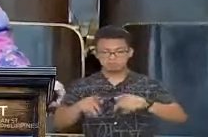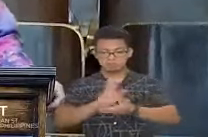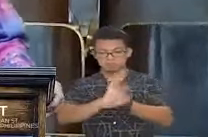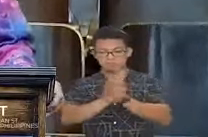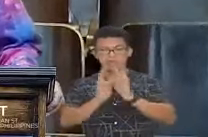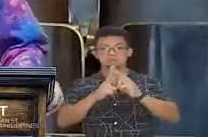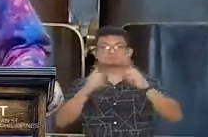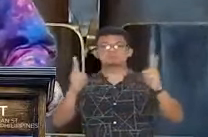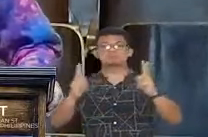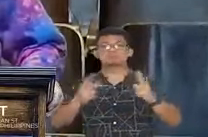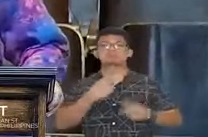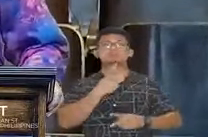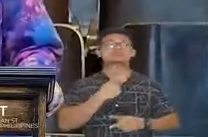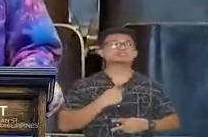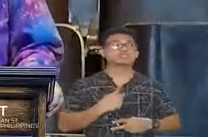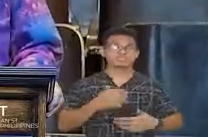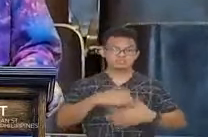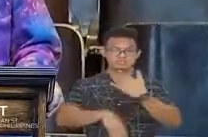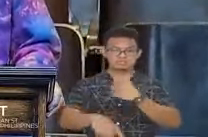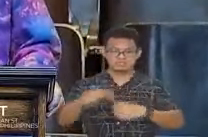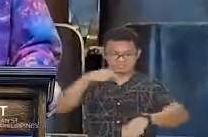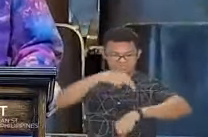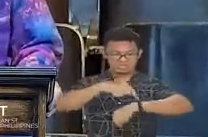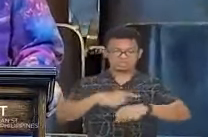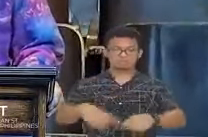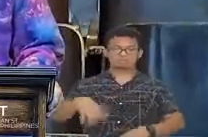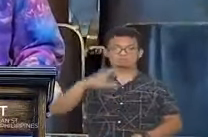Buhi pa ko, no? Buhi pa.